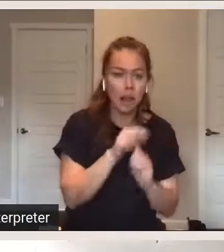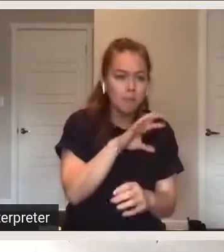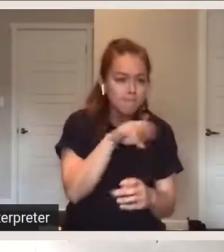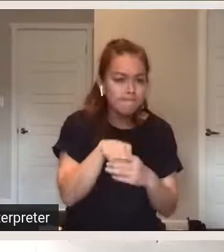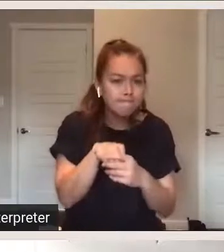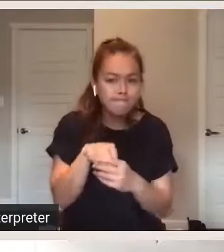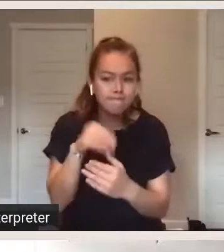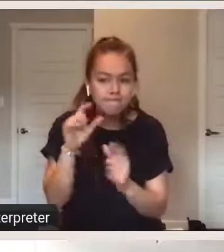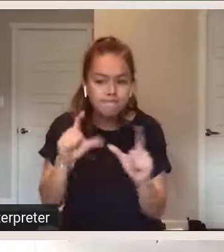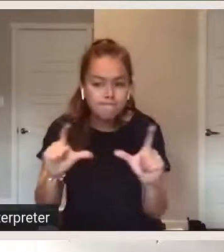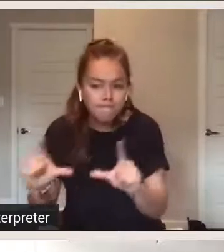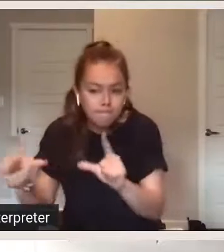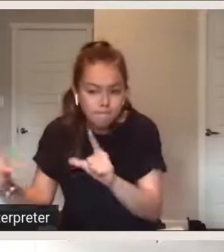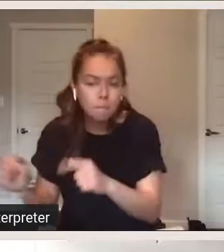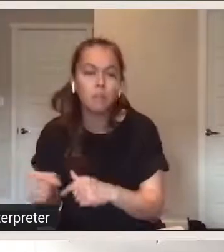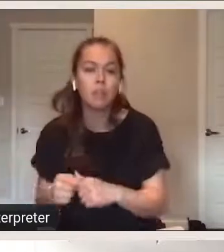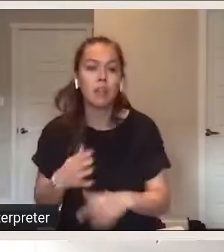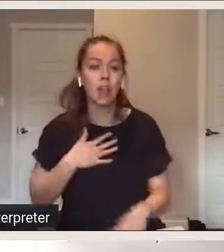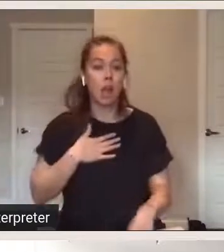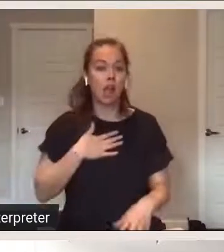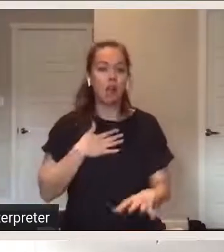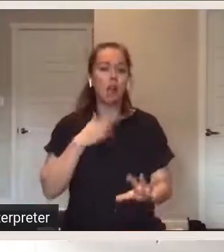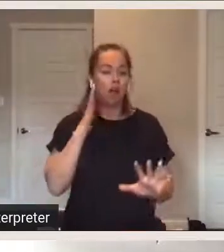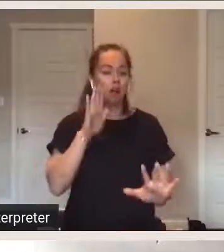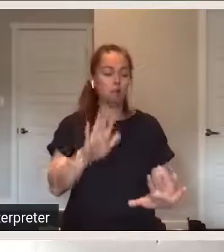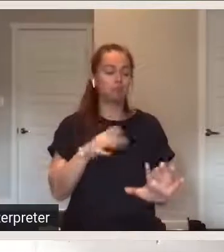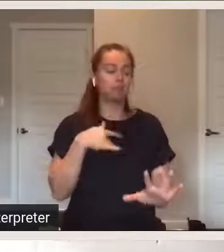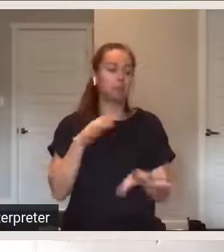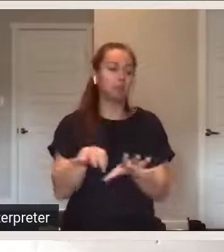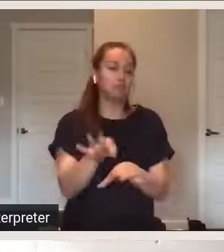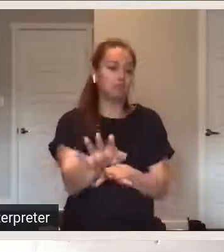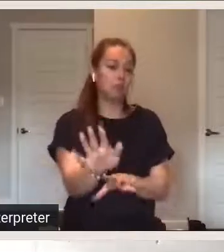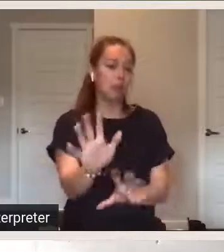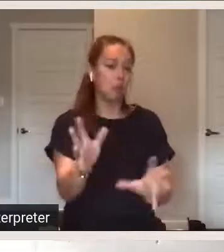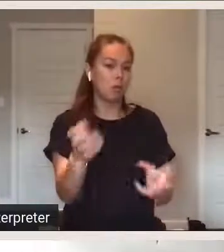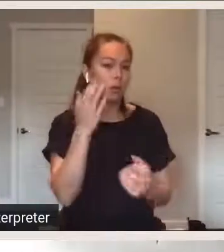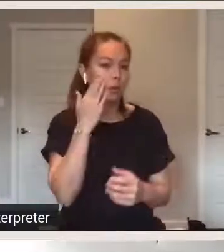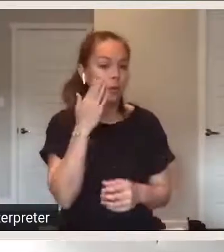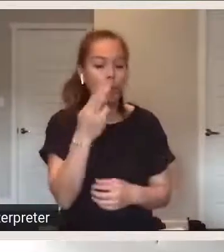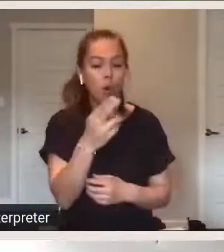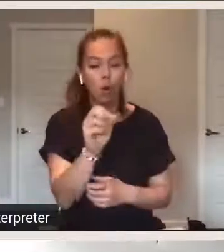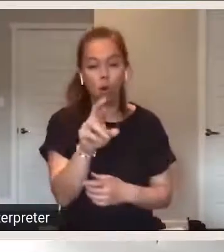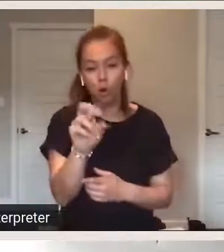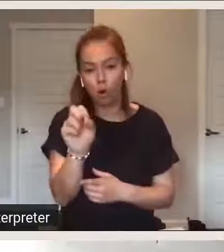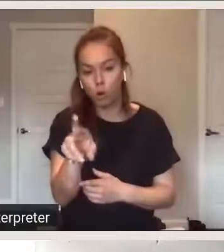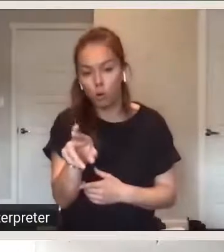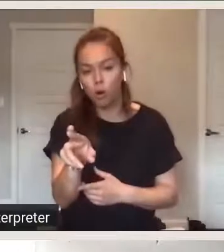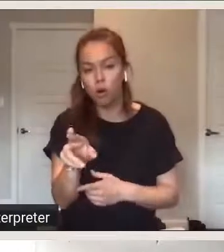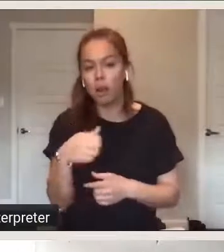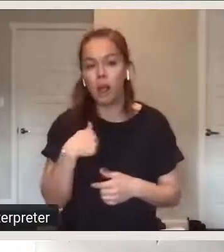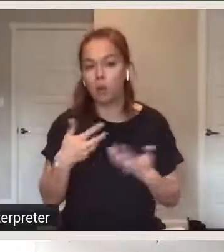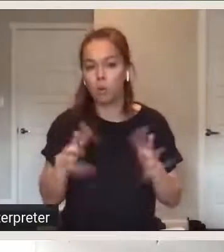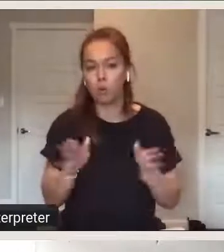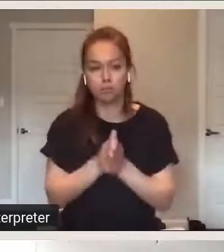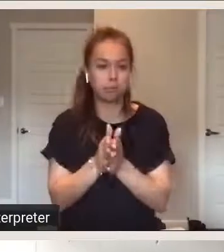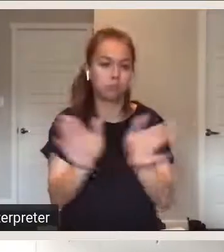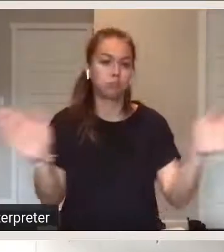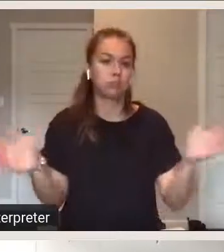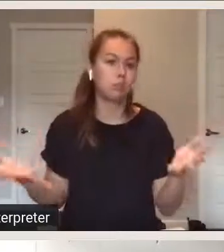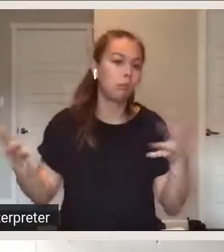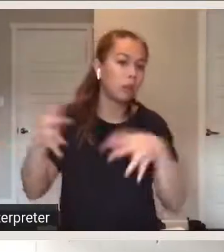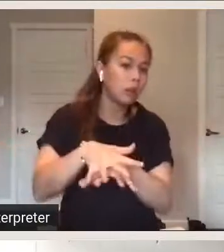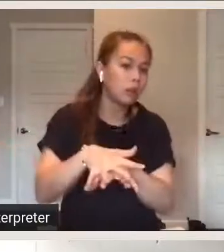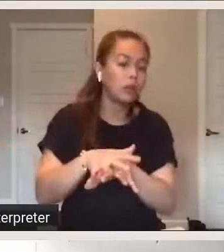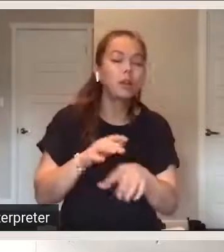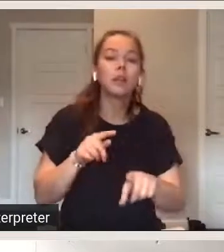this can seem to overgeneralize, the horror genre. And I just want to also make a point that